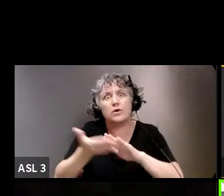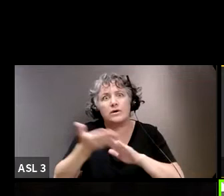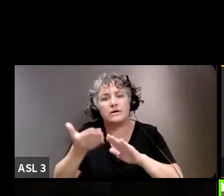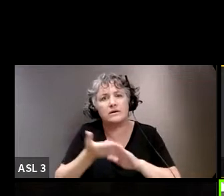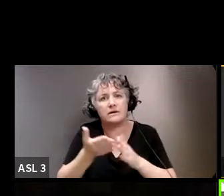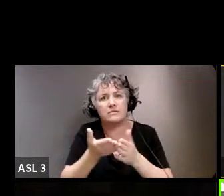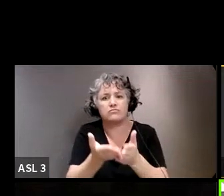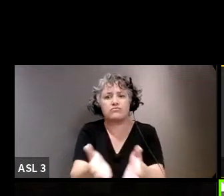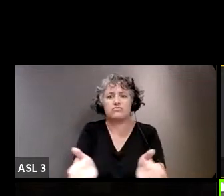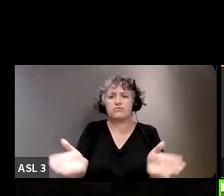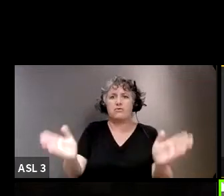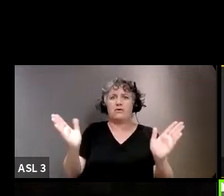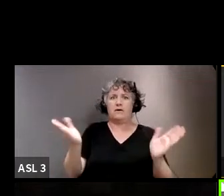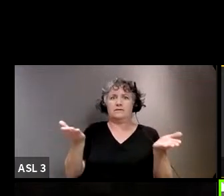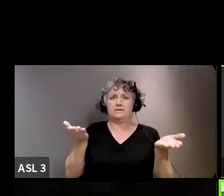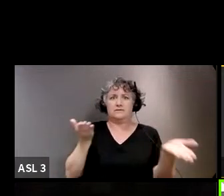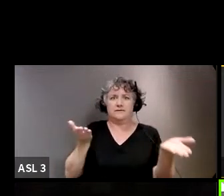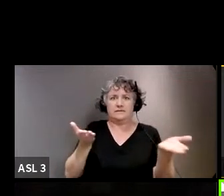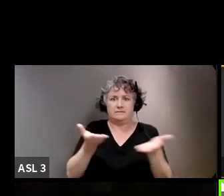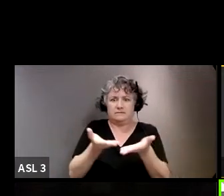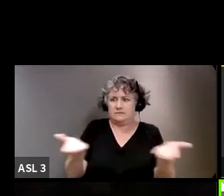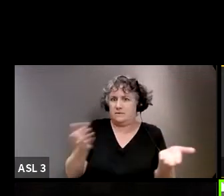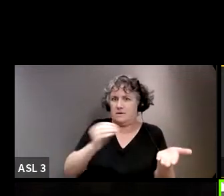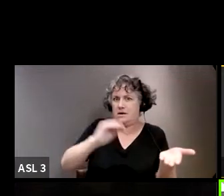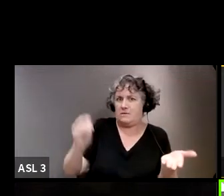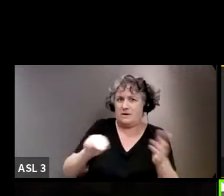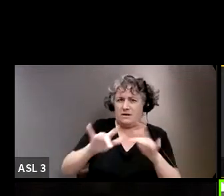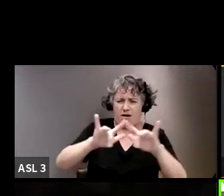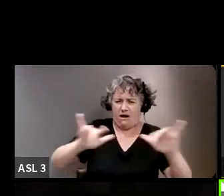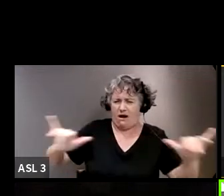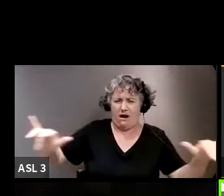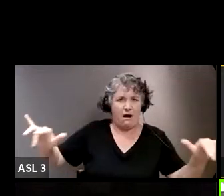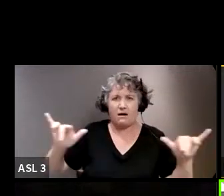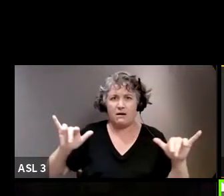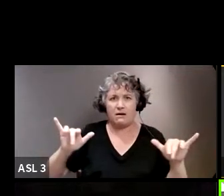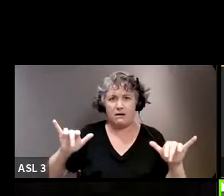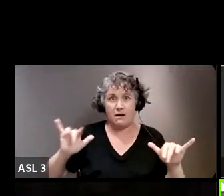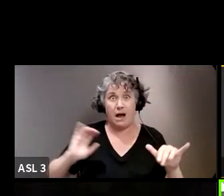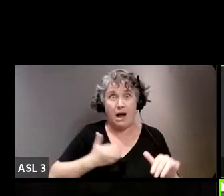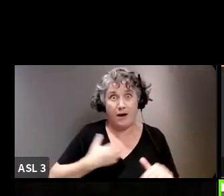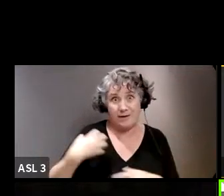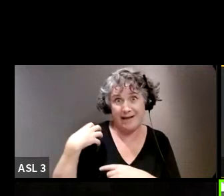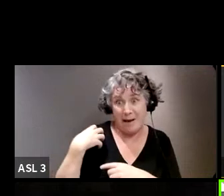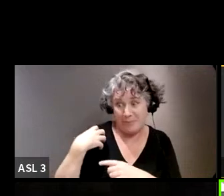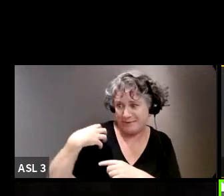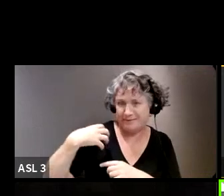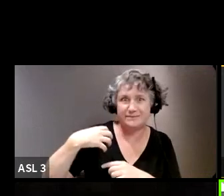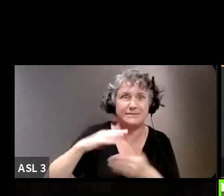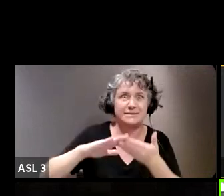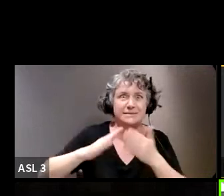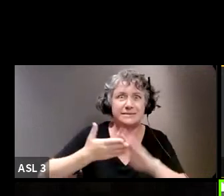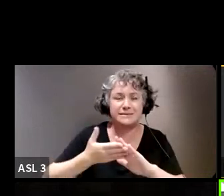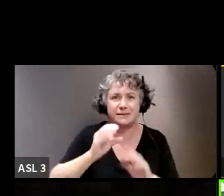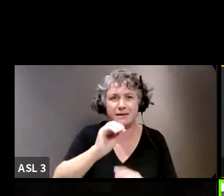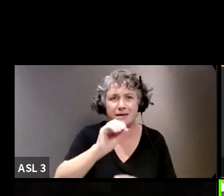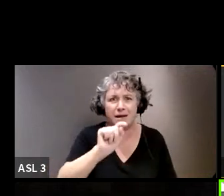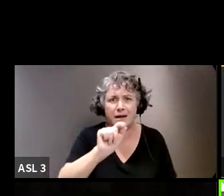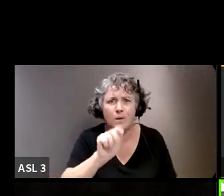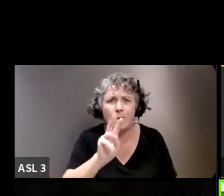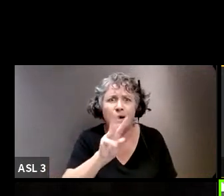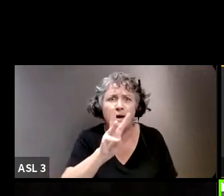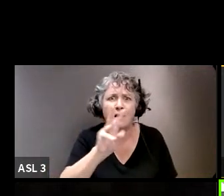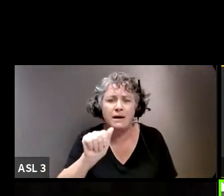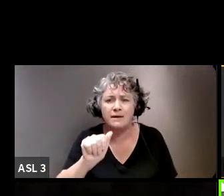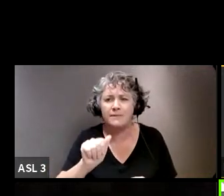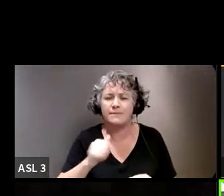city the nation's capital and i really hope they're coming out from this budget process we have a sustainable organization to